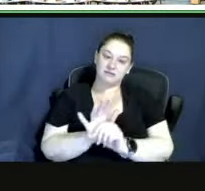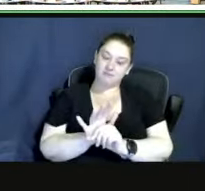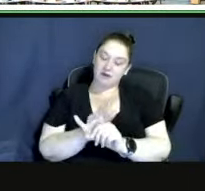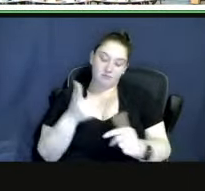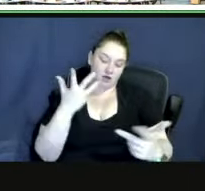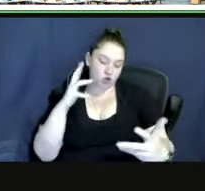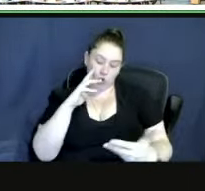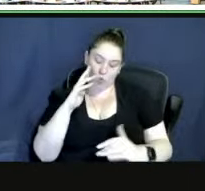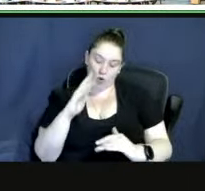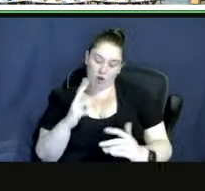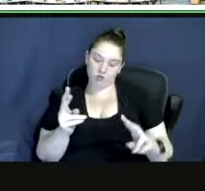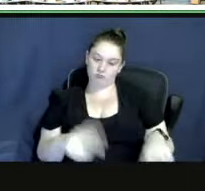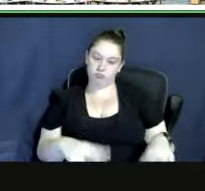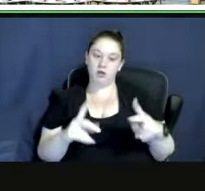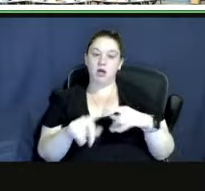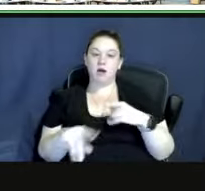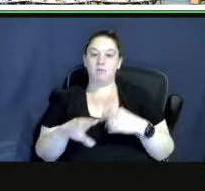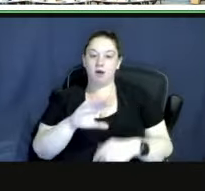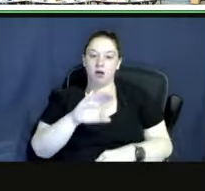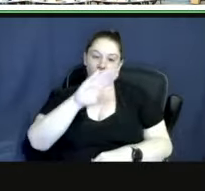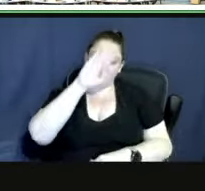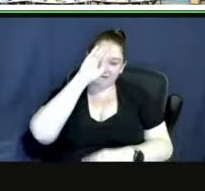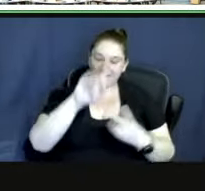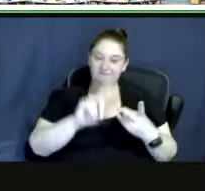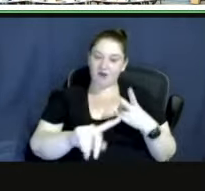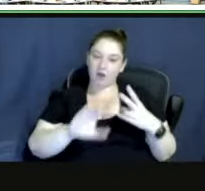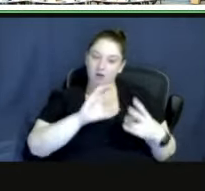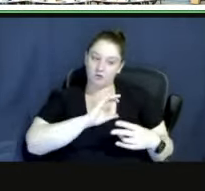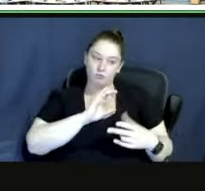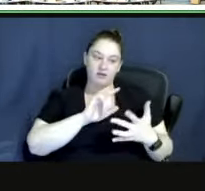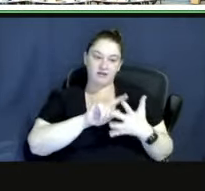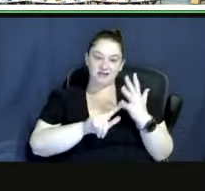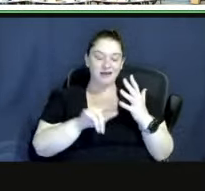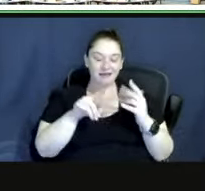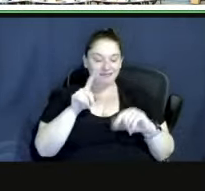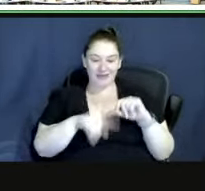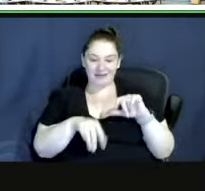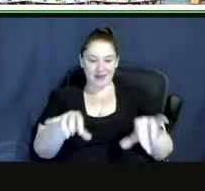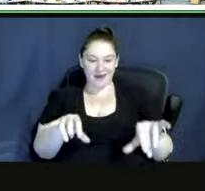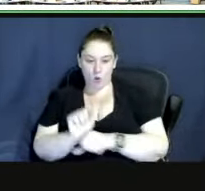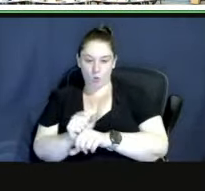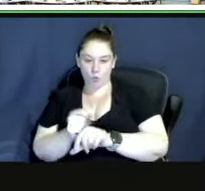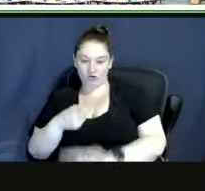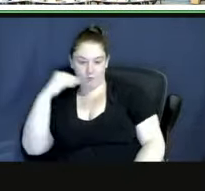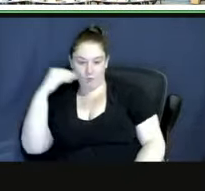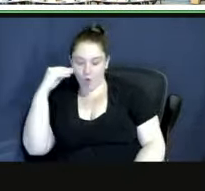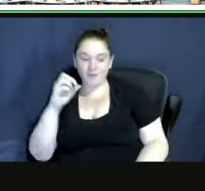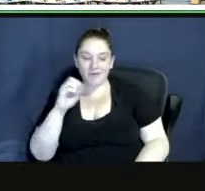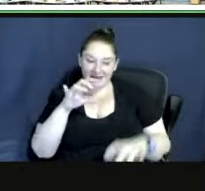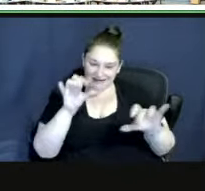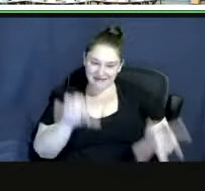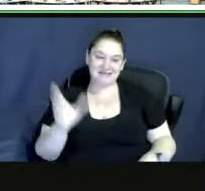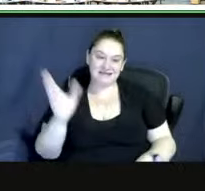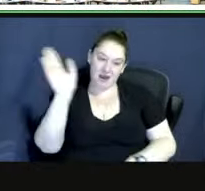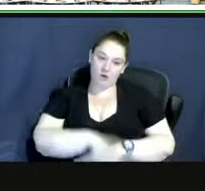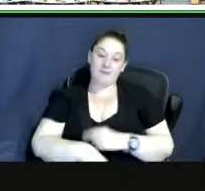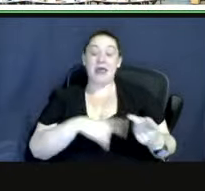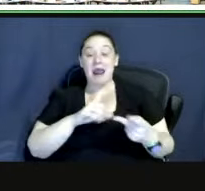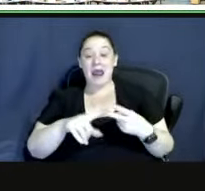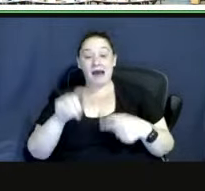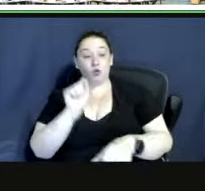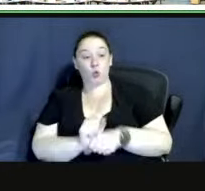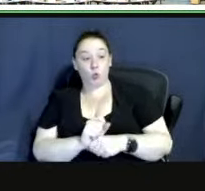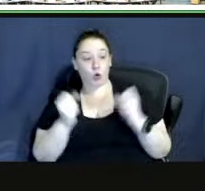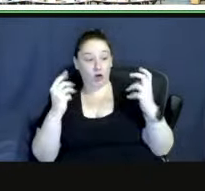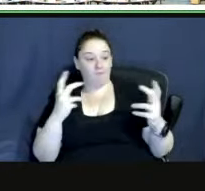firefighters, police officers, dispatchers, they didn't get to work from home. They stayed the whole time. So And work volume went up.